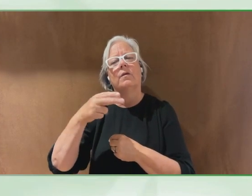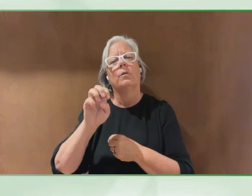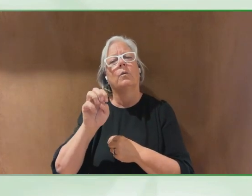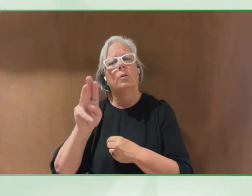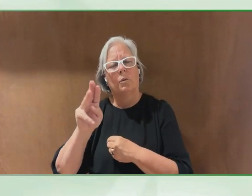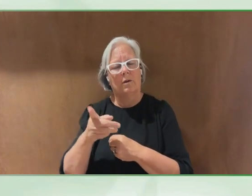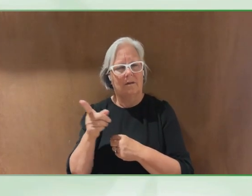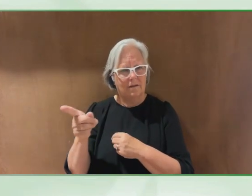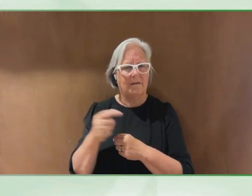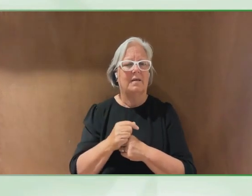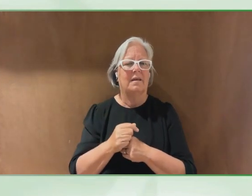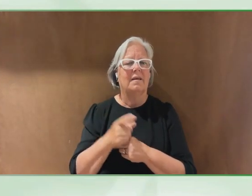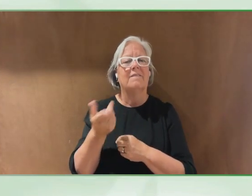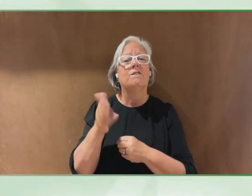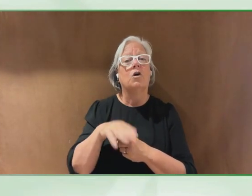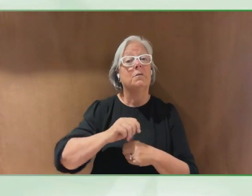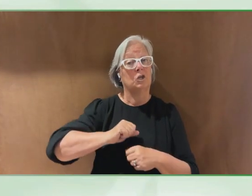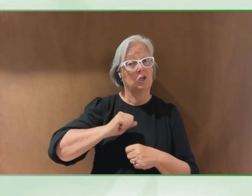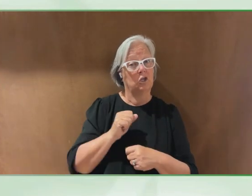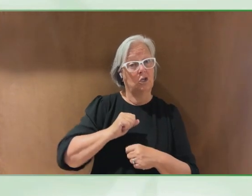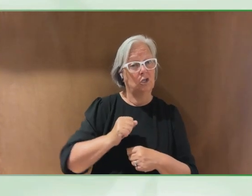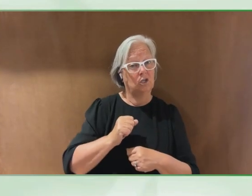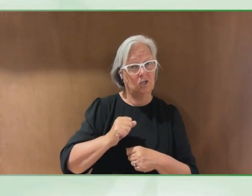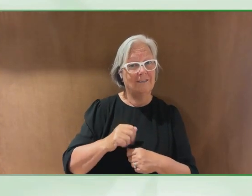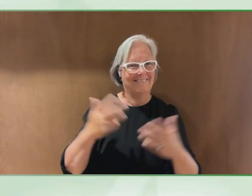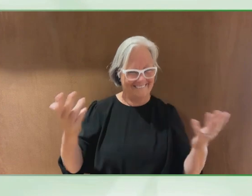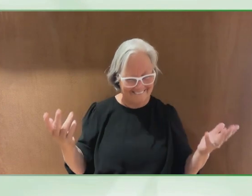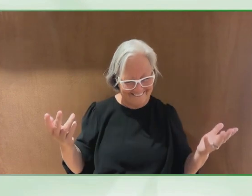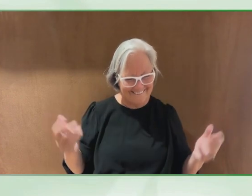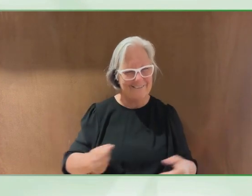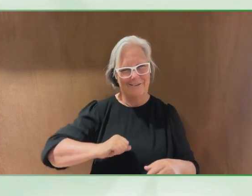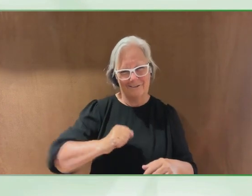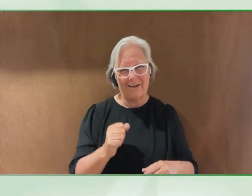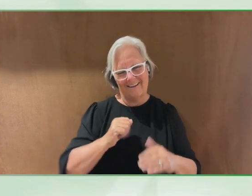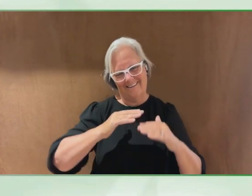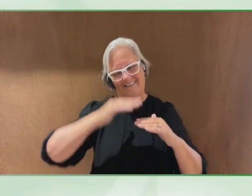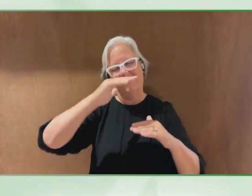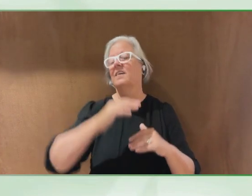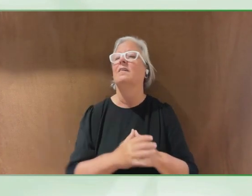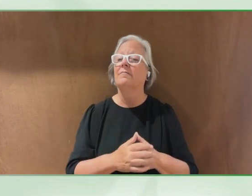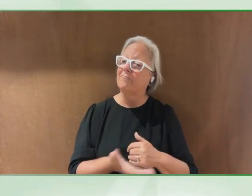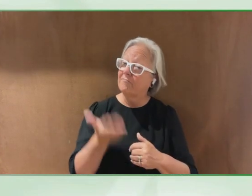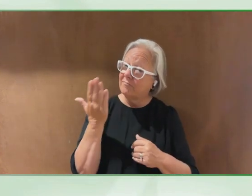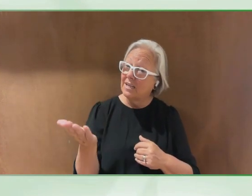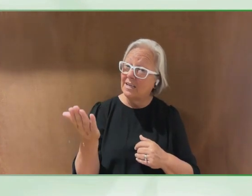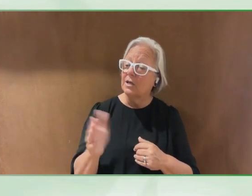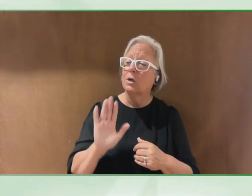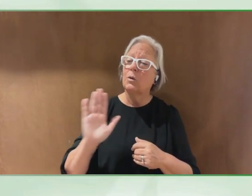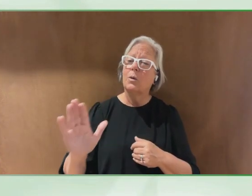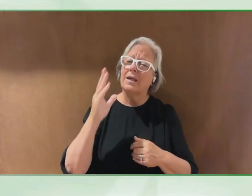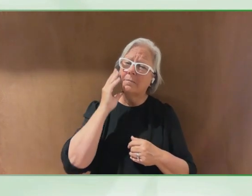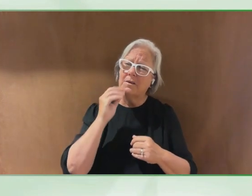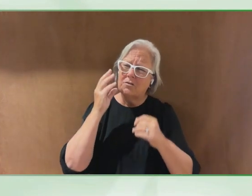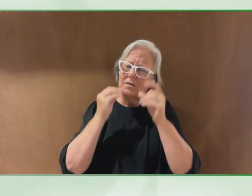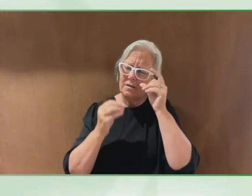from Scottish Power, Scotland, yes. So Matthew, in your experience, what are some of the